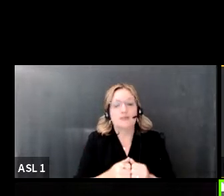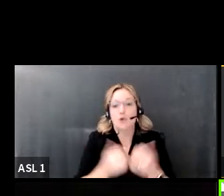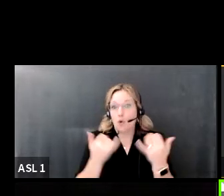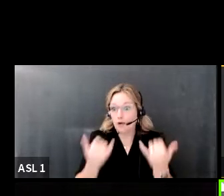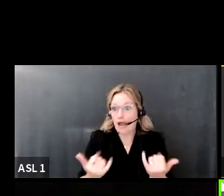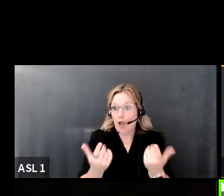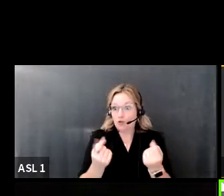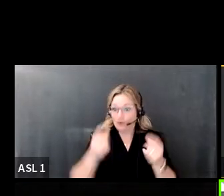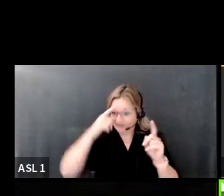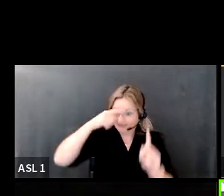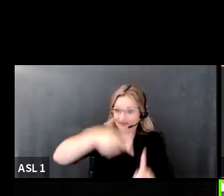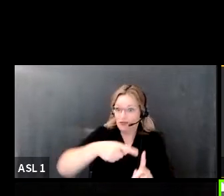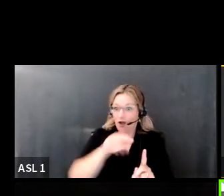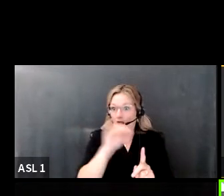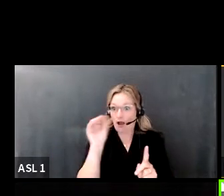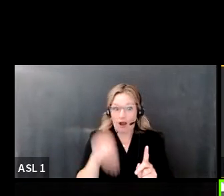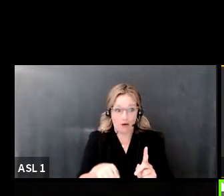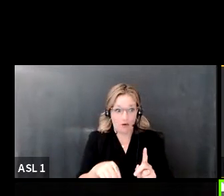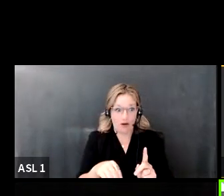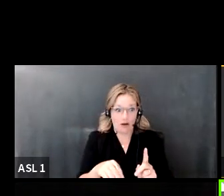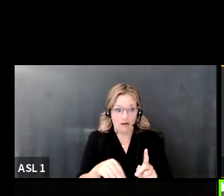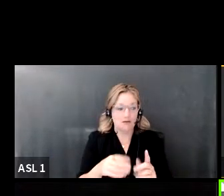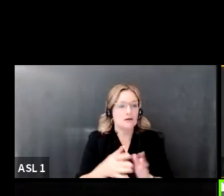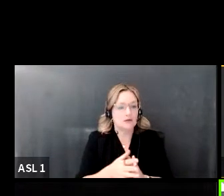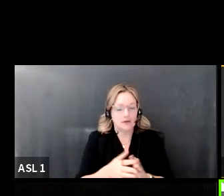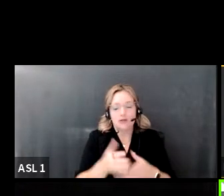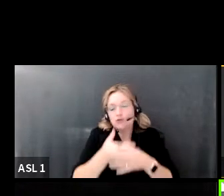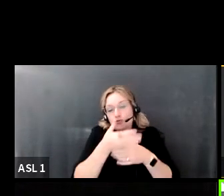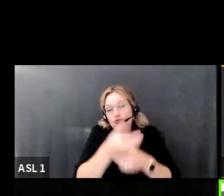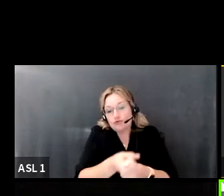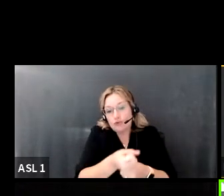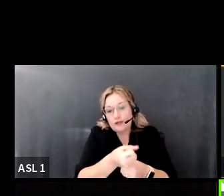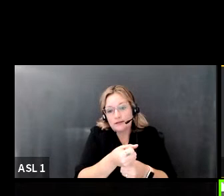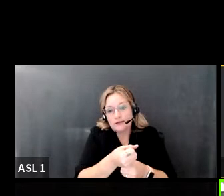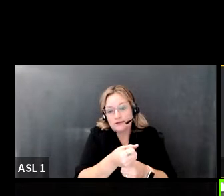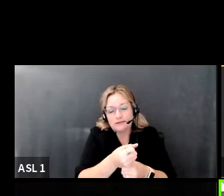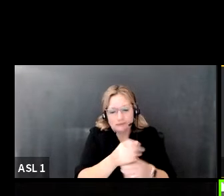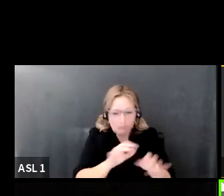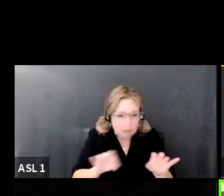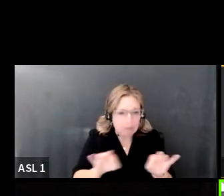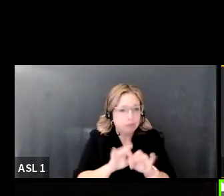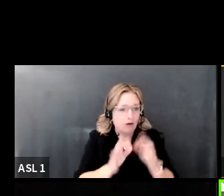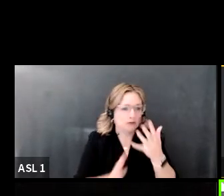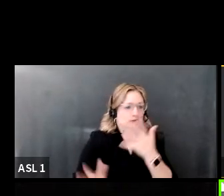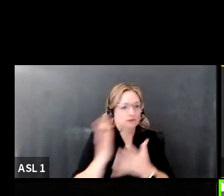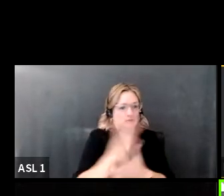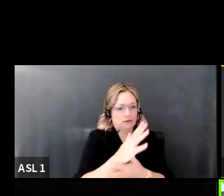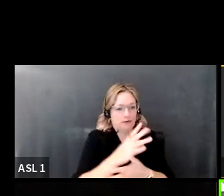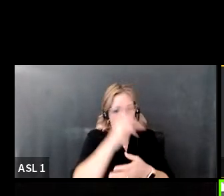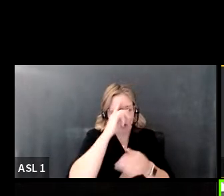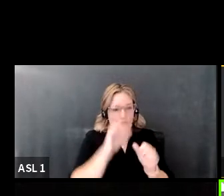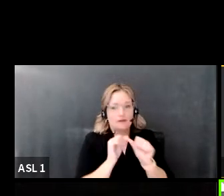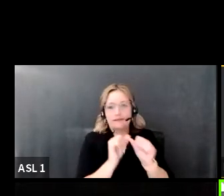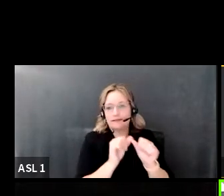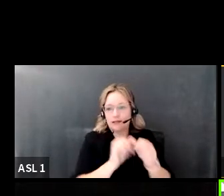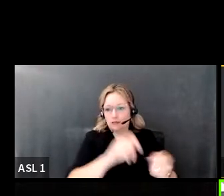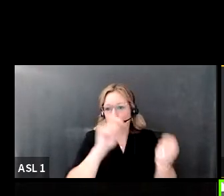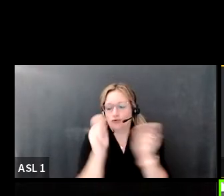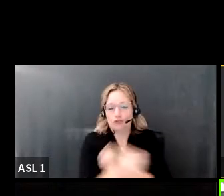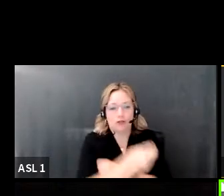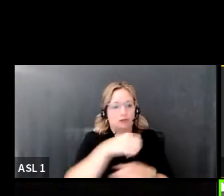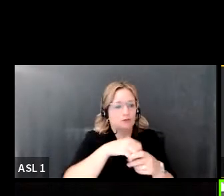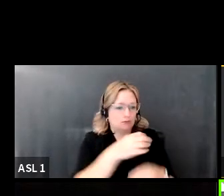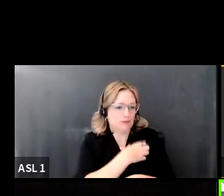here in the in the ottawa police service because trust is the number one ingredient for the ultimate sustainable success of change in the police